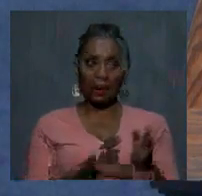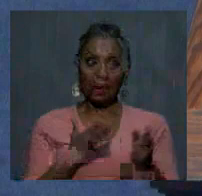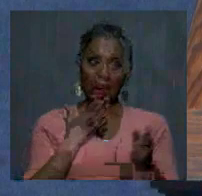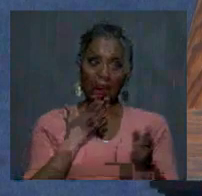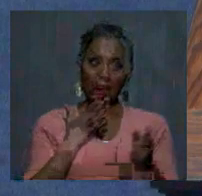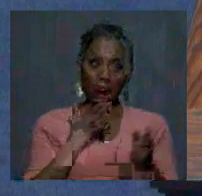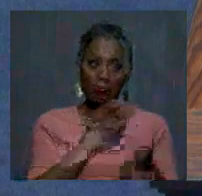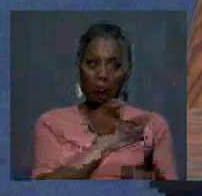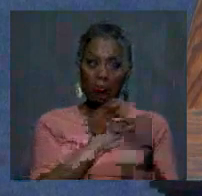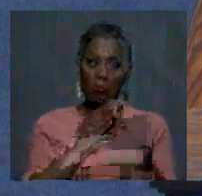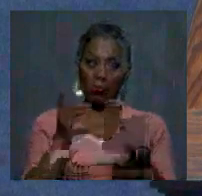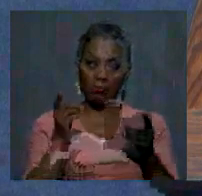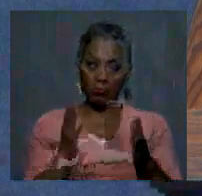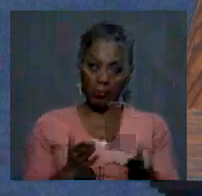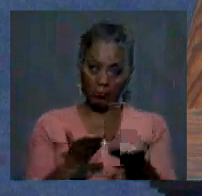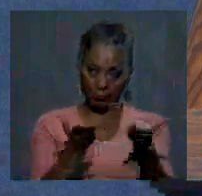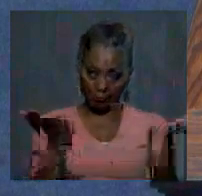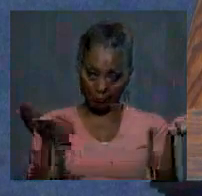Board Director.